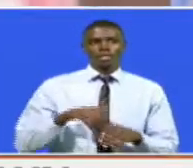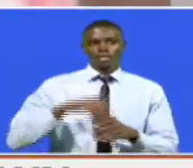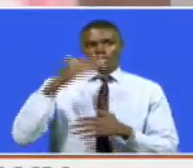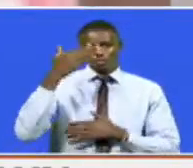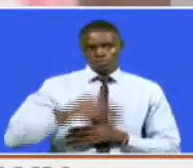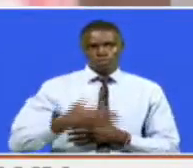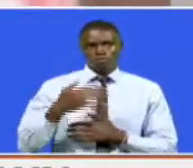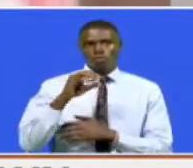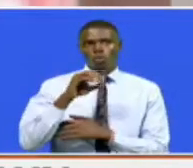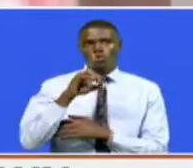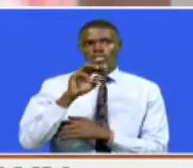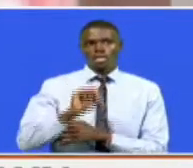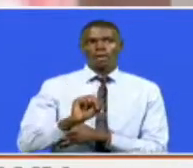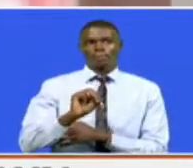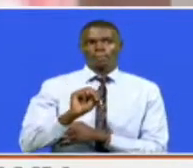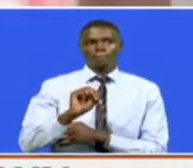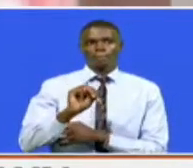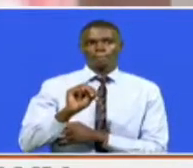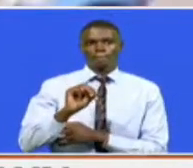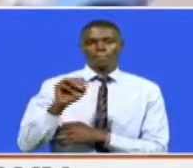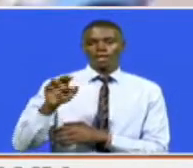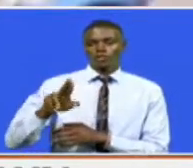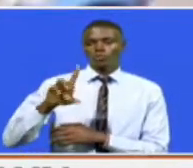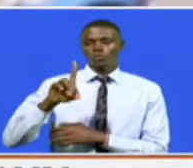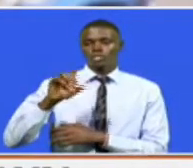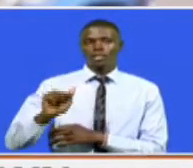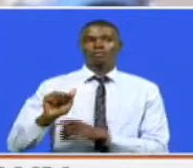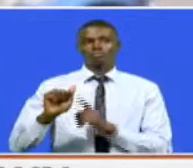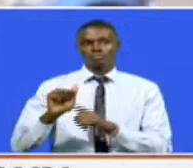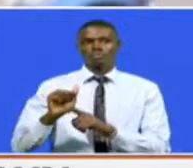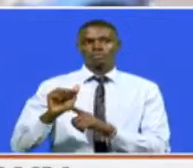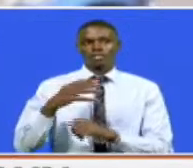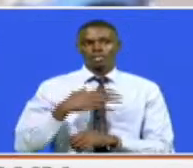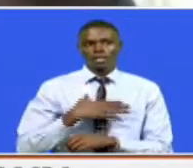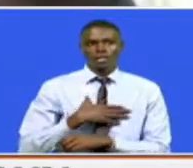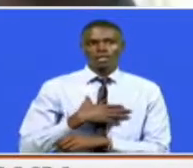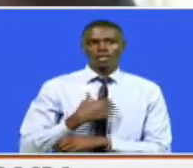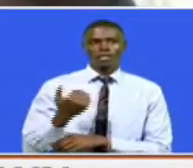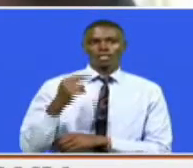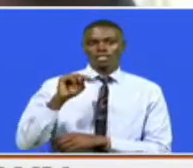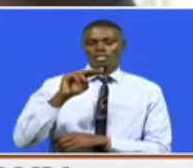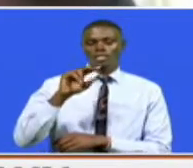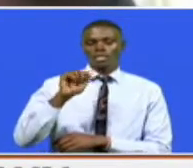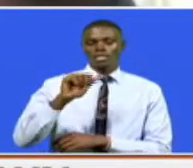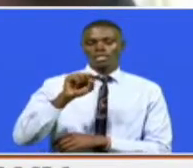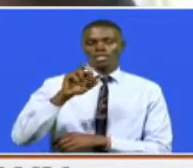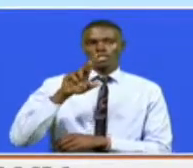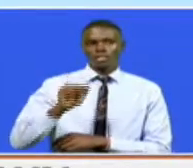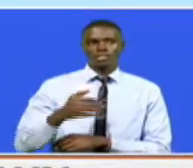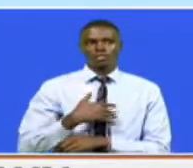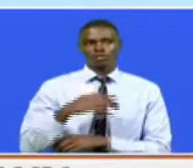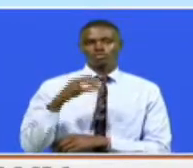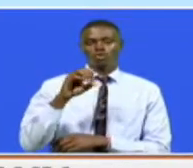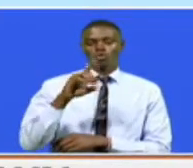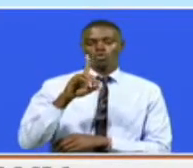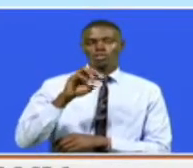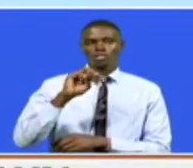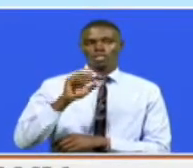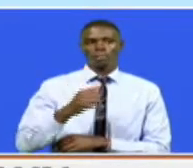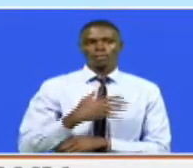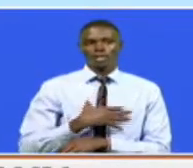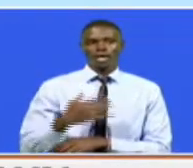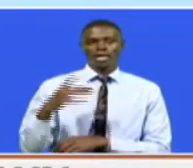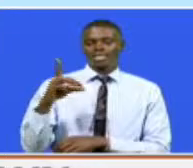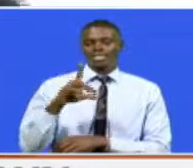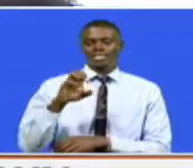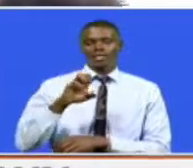of ODM, Major De Komalim of UDA, Na Kenya's Ibrahim Malo, Nasir Jofle of ODM, and Abdikirim Osman of